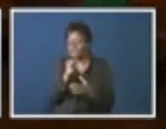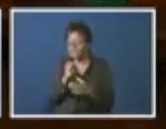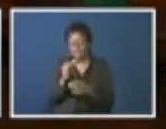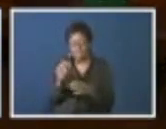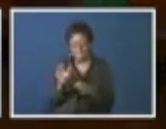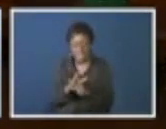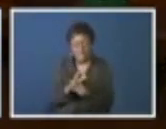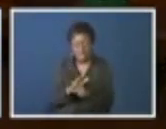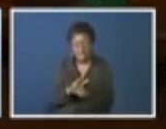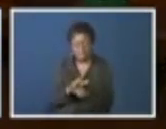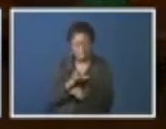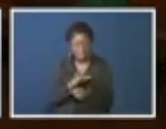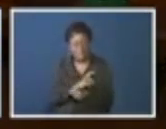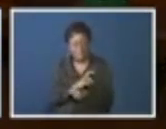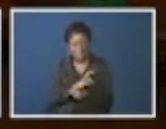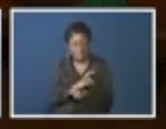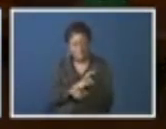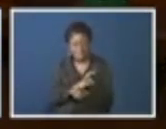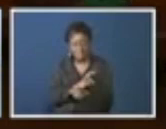or not over the course of the next